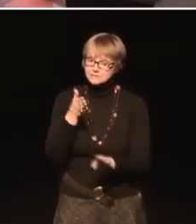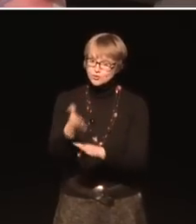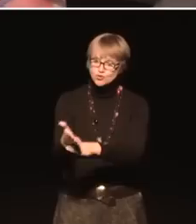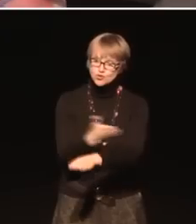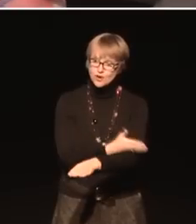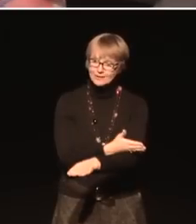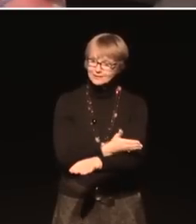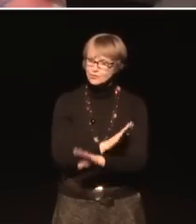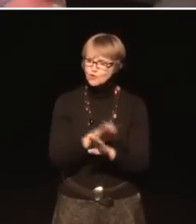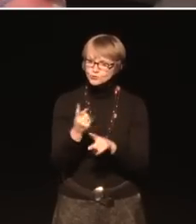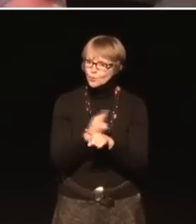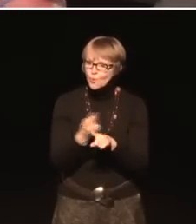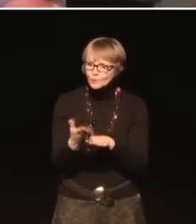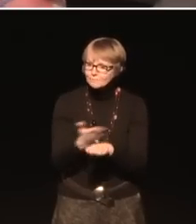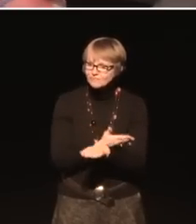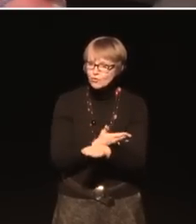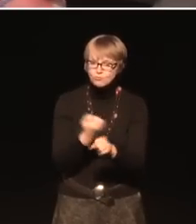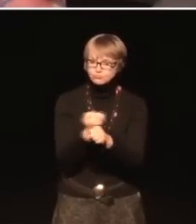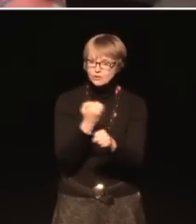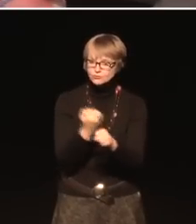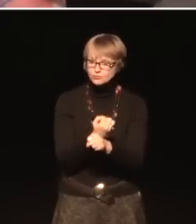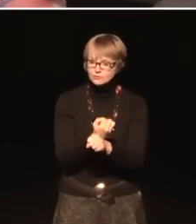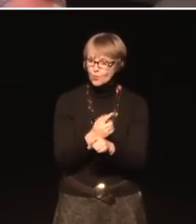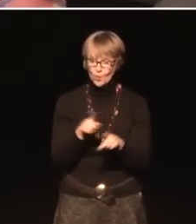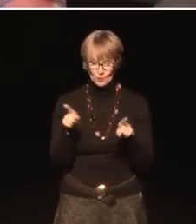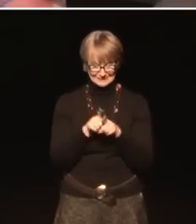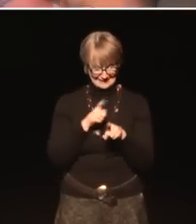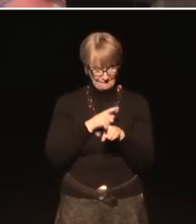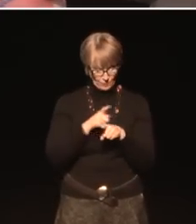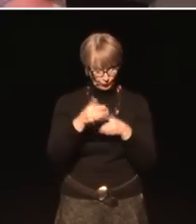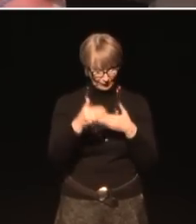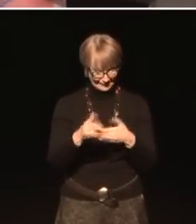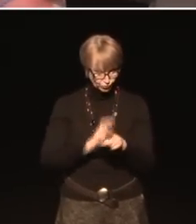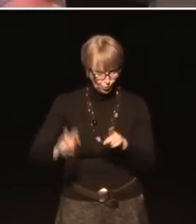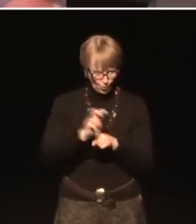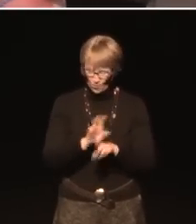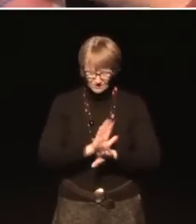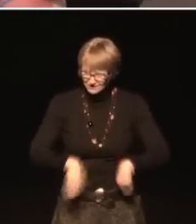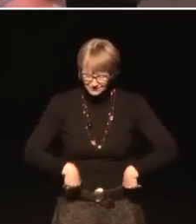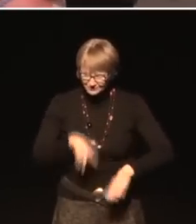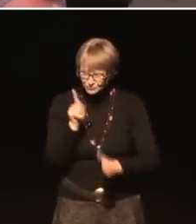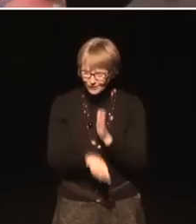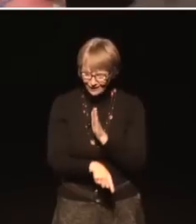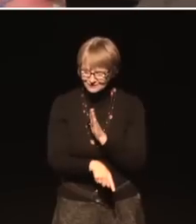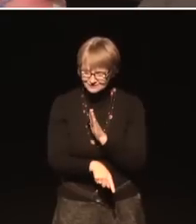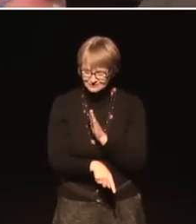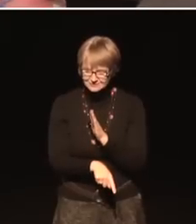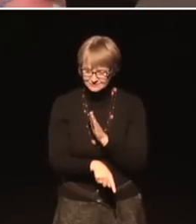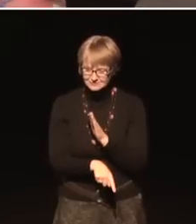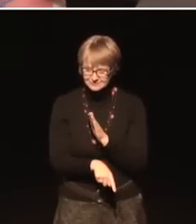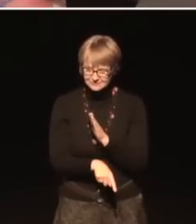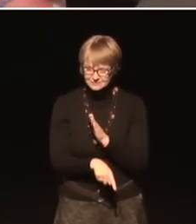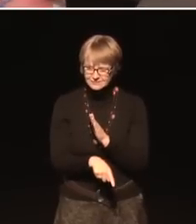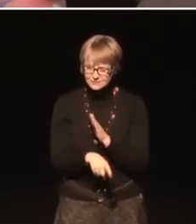can't do it the week before or quite often in the week that the tour's going on because it's too late. So we do it, usually we find the